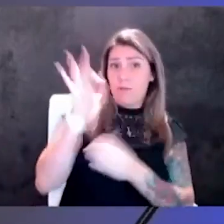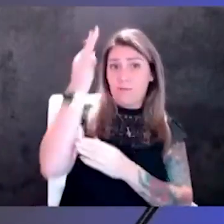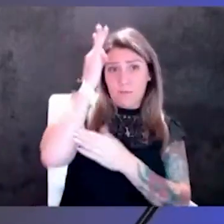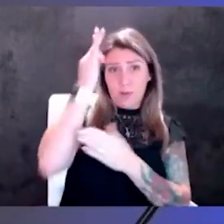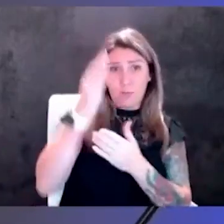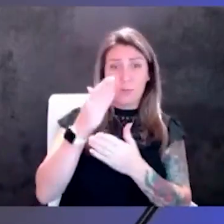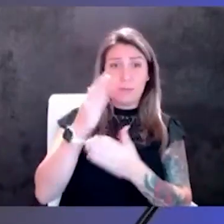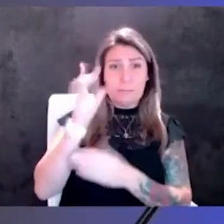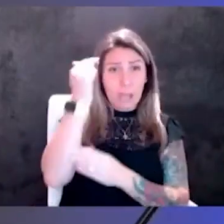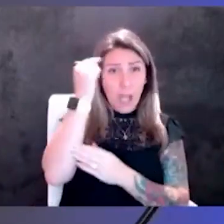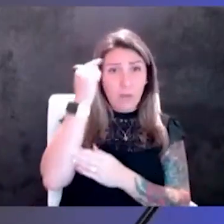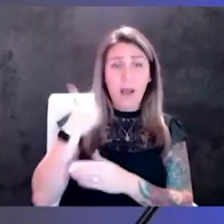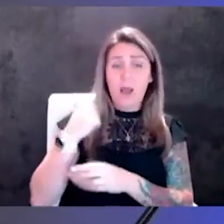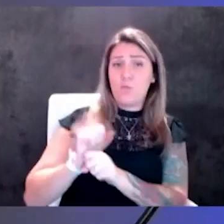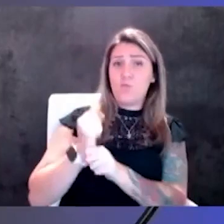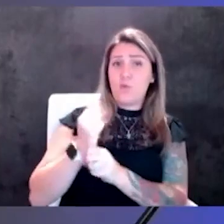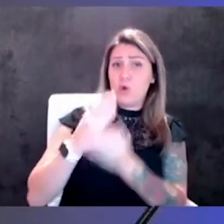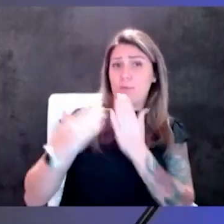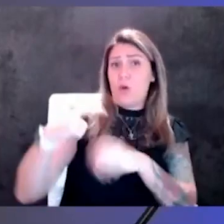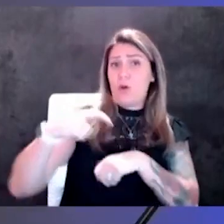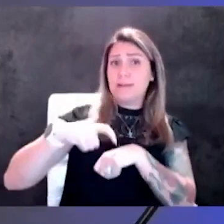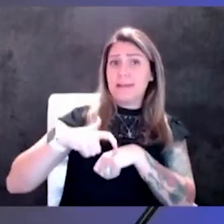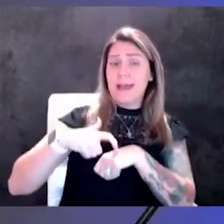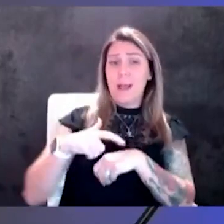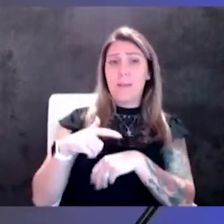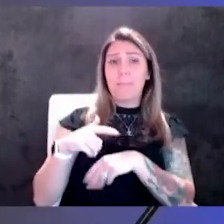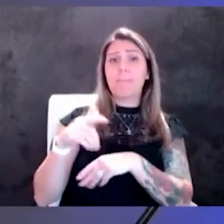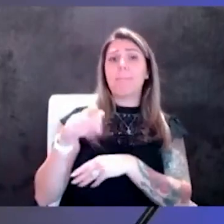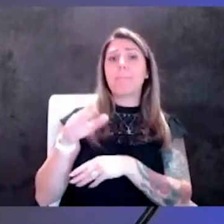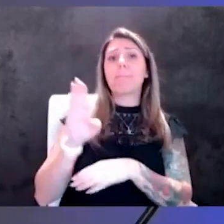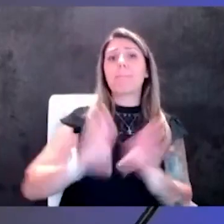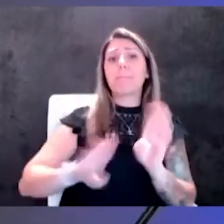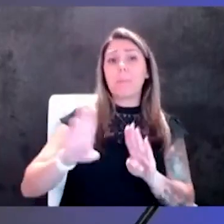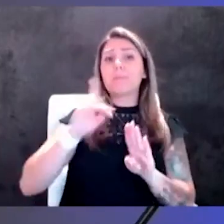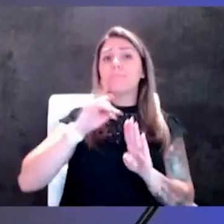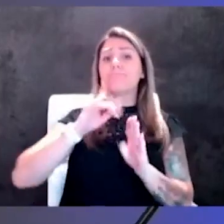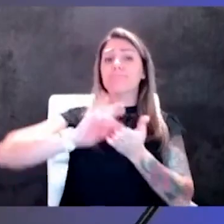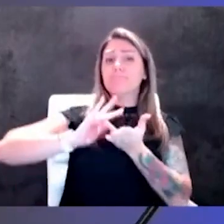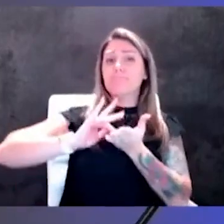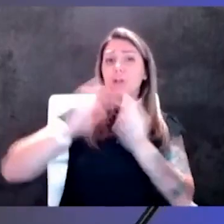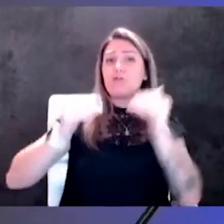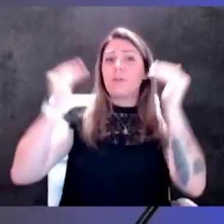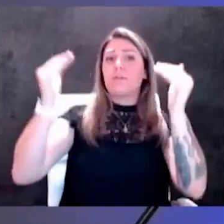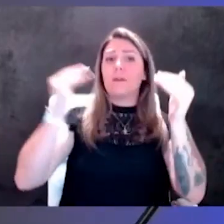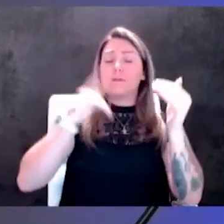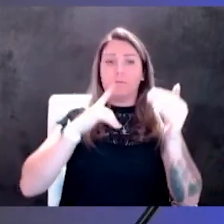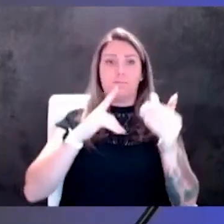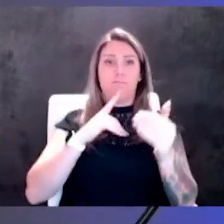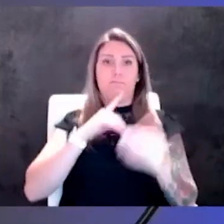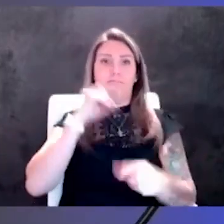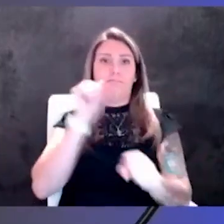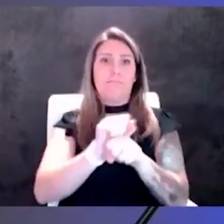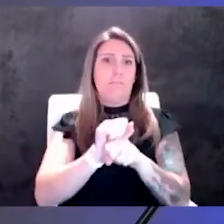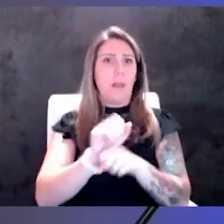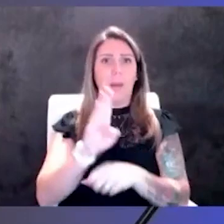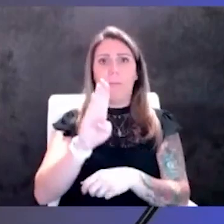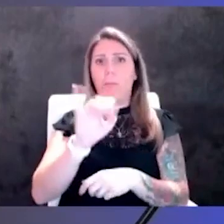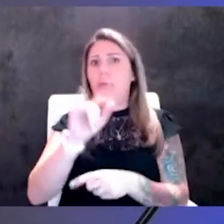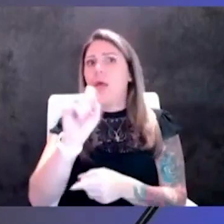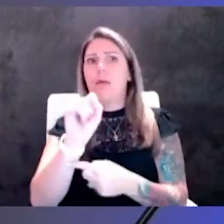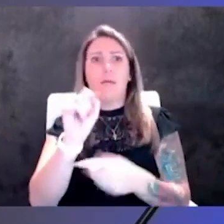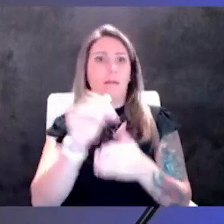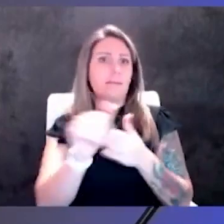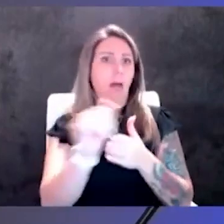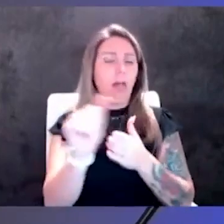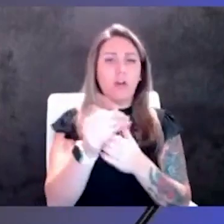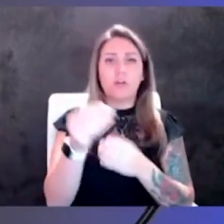the Biomedical Advanced Research and Development Authority, has devoted billions of dollars to